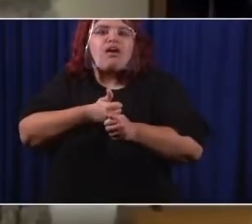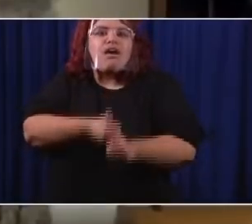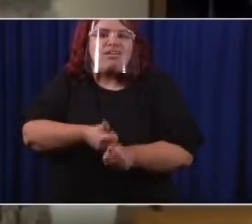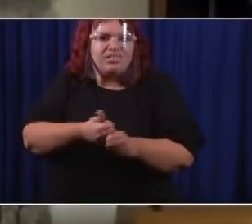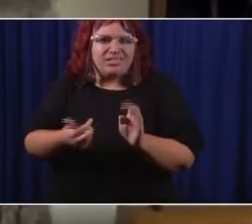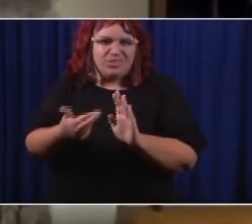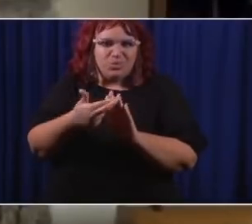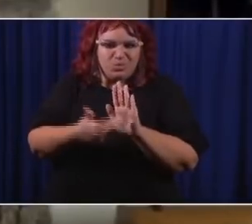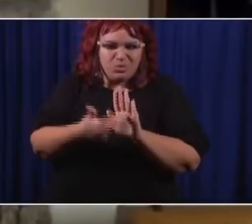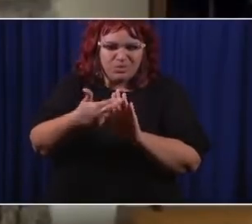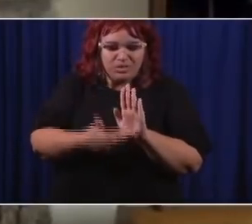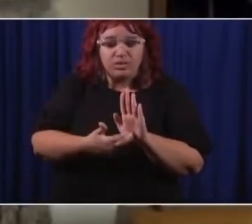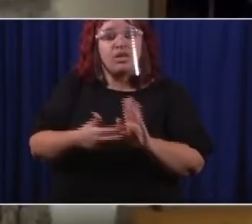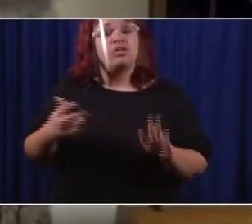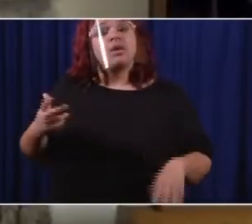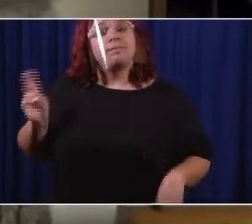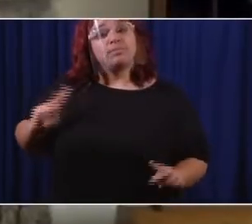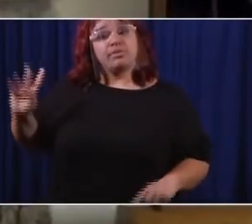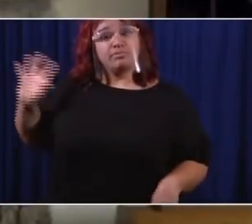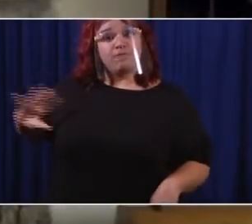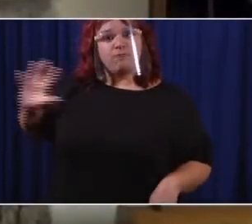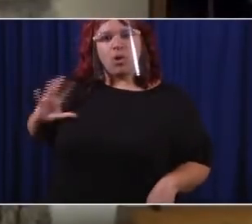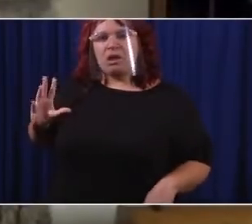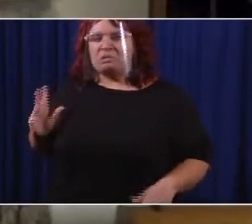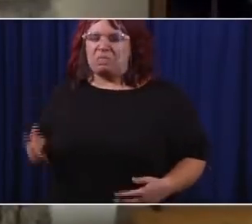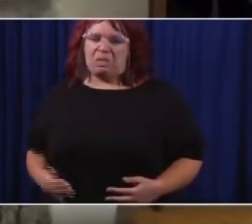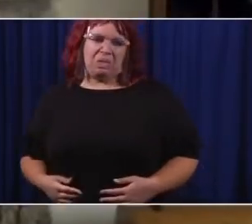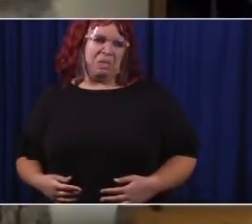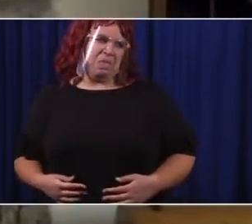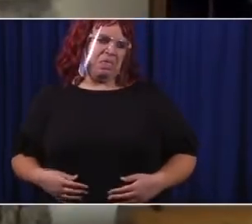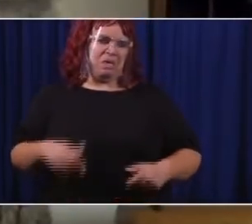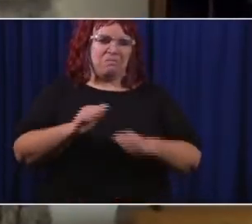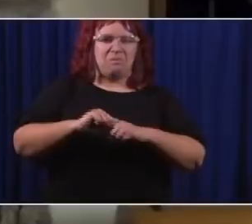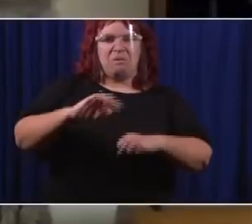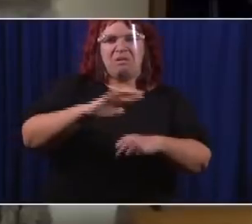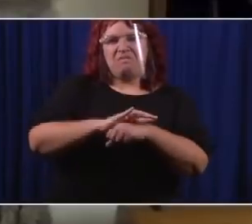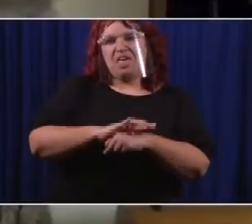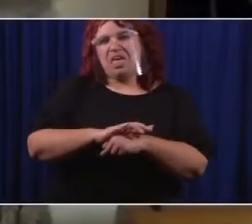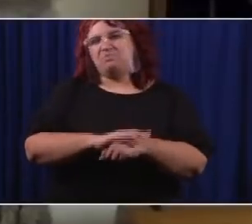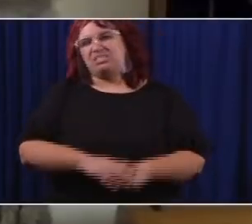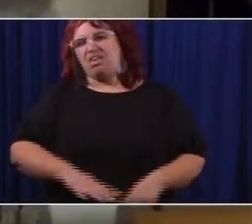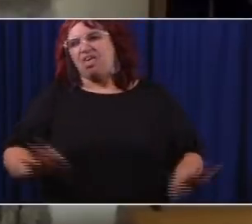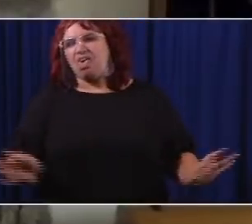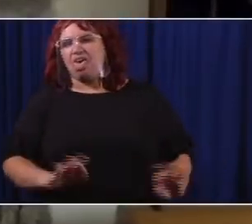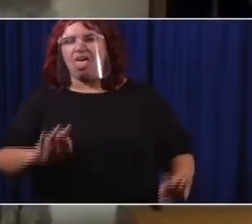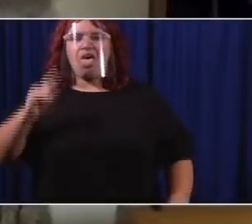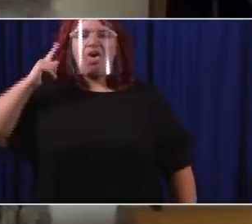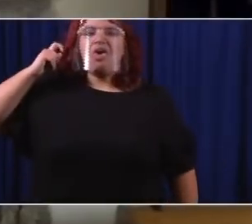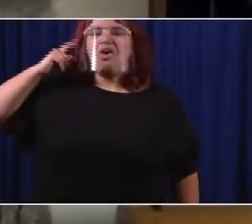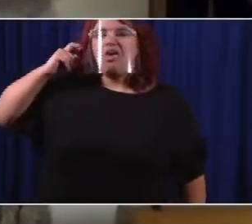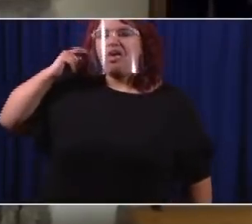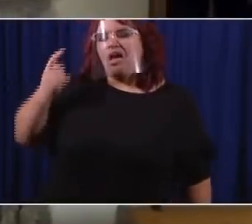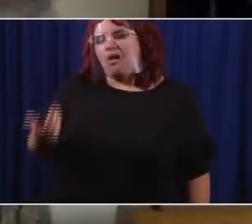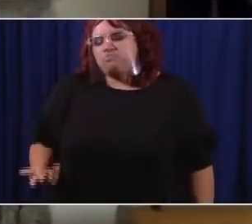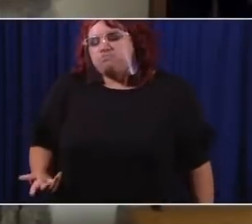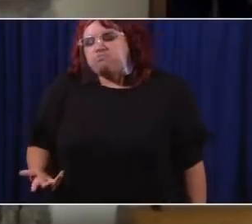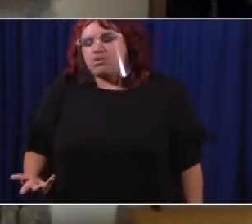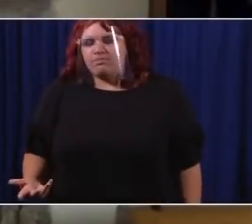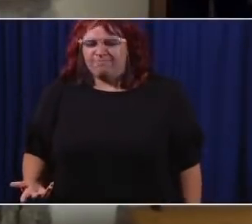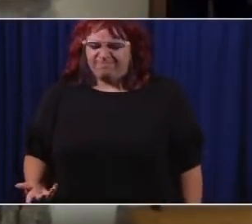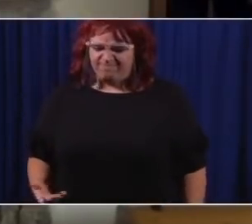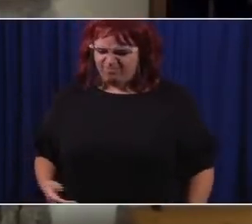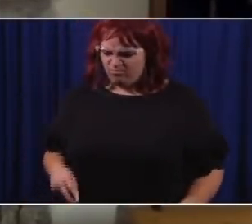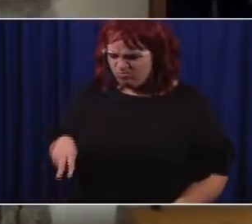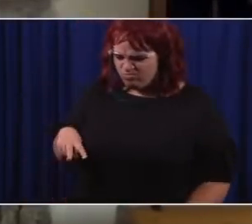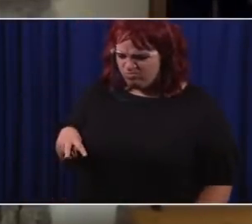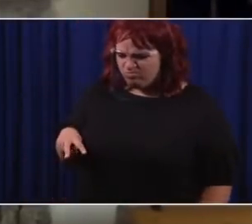people who have been skeptical in the past and remain so, what seems to be the problem here? What's wrong with this picture? Is it a matter of